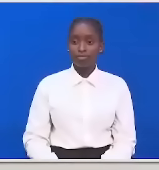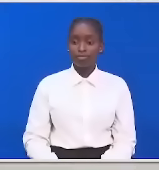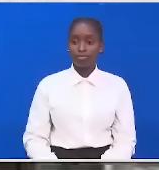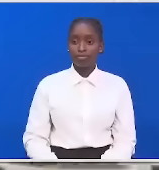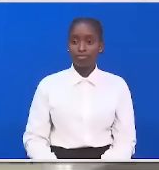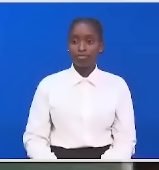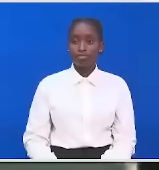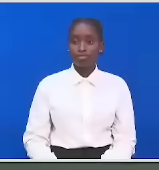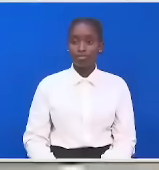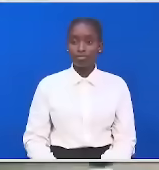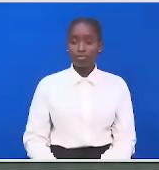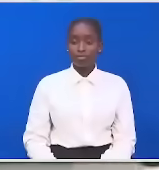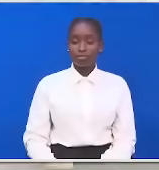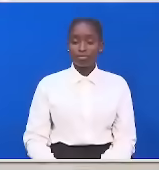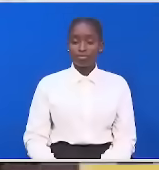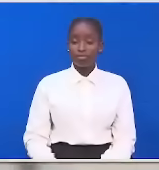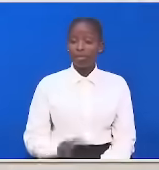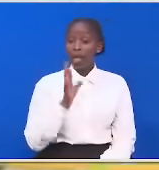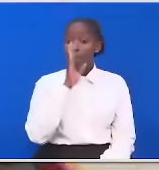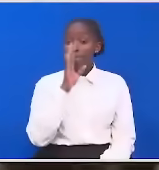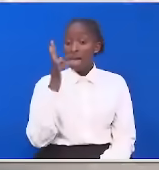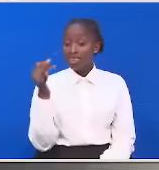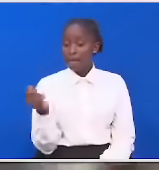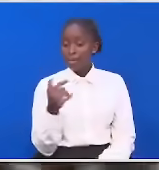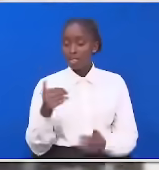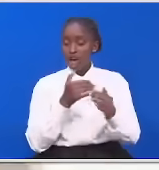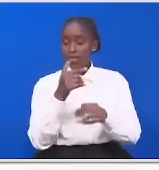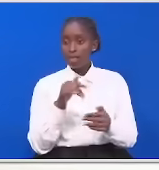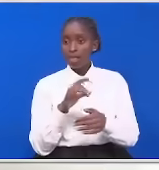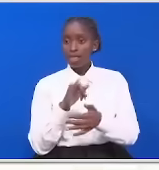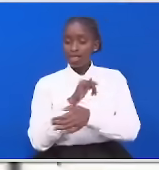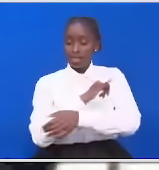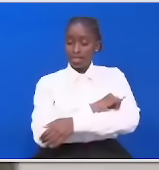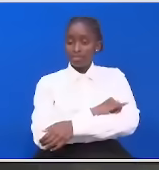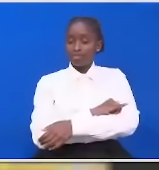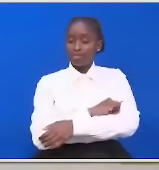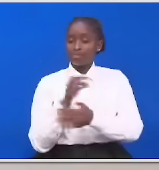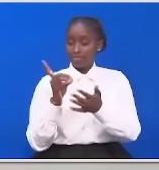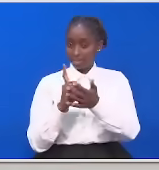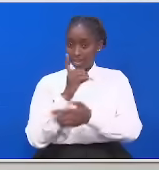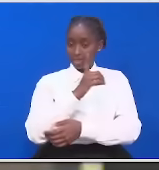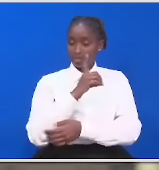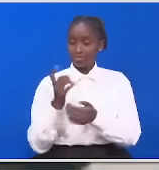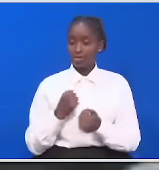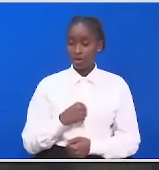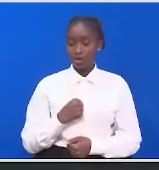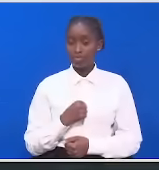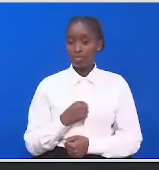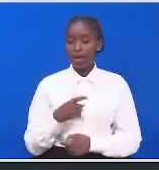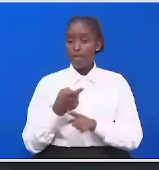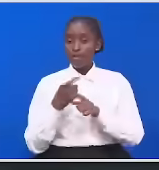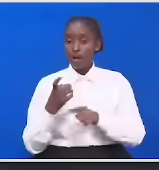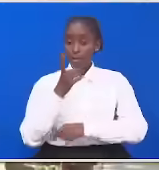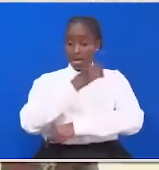It has been three harrowing months since that bizarre day in Nairobi CBD. Chief Inspector David Maina,